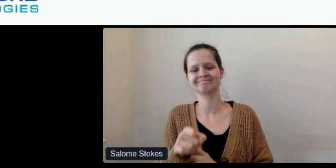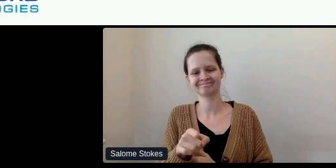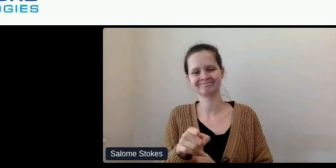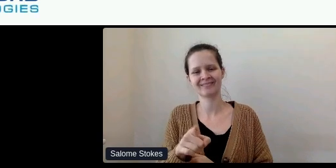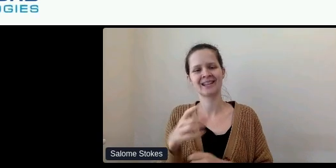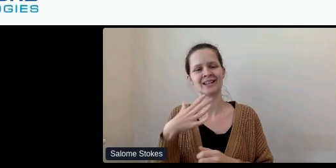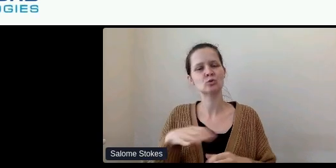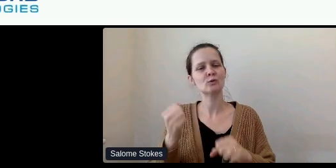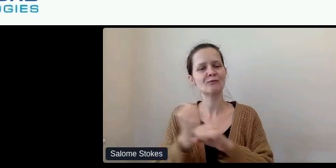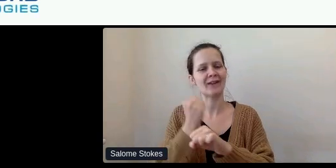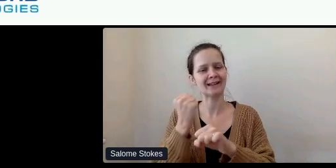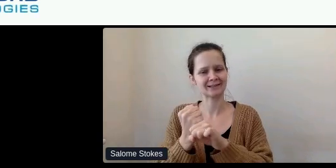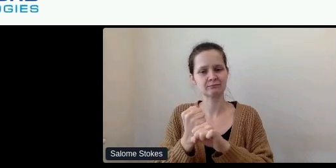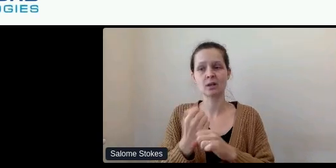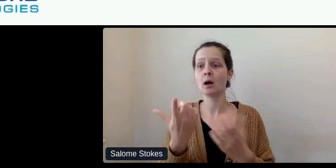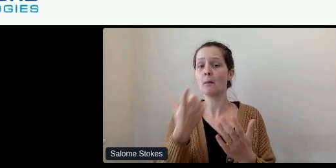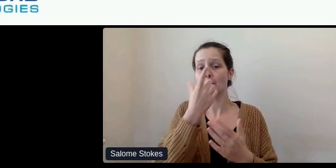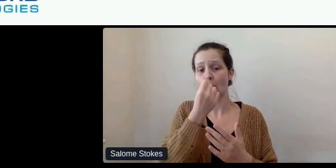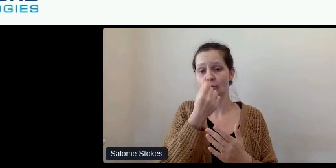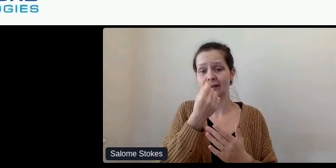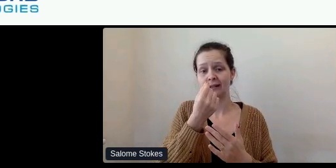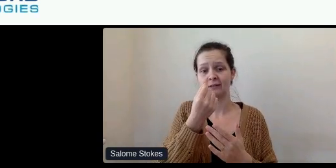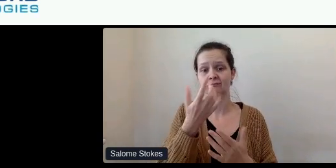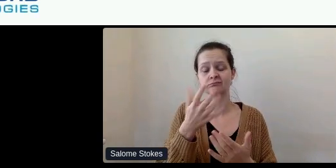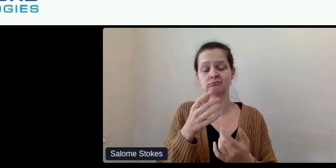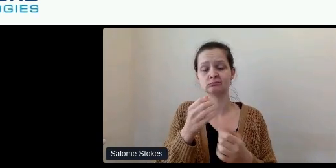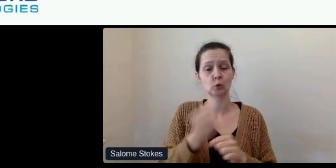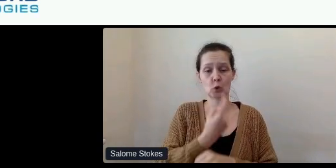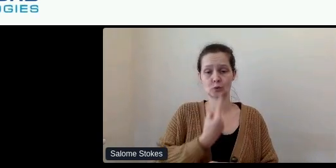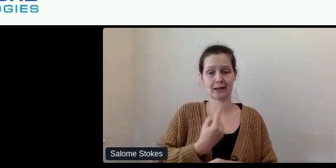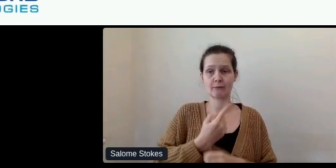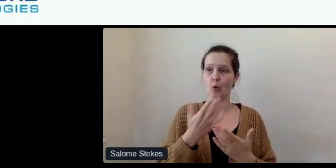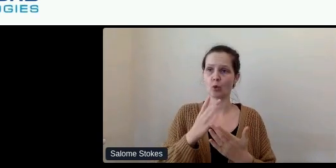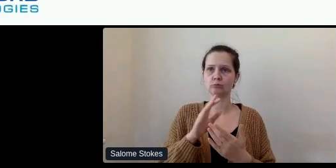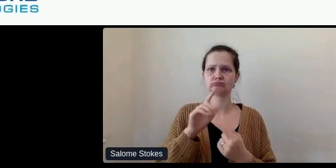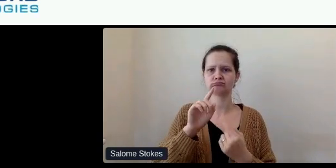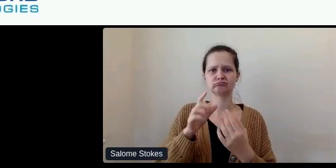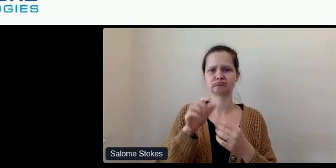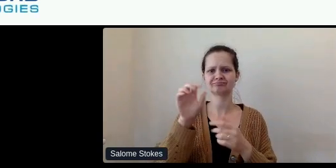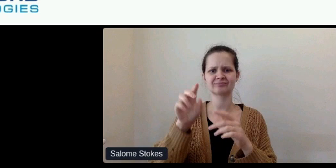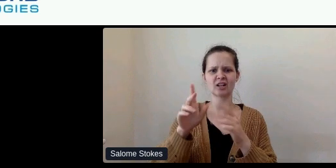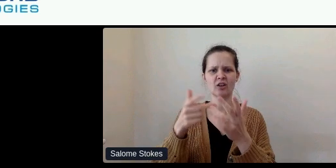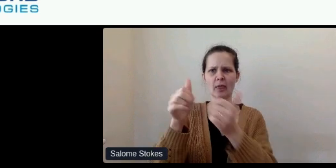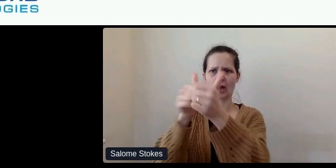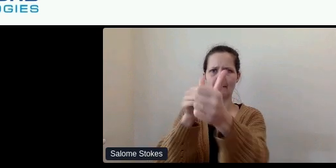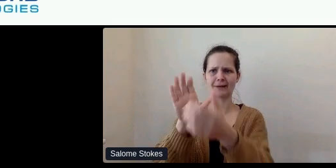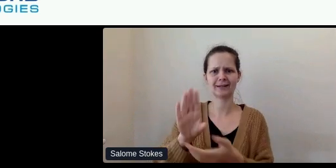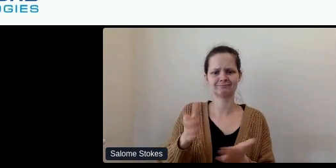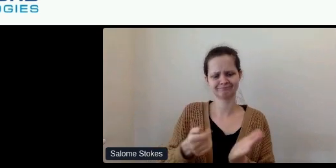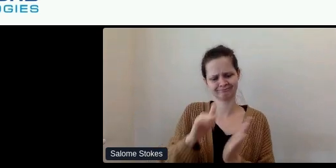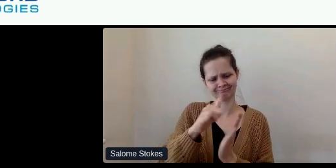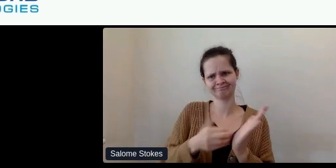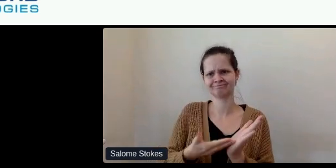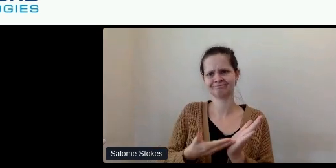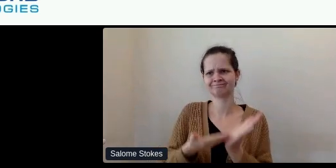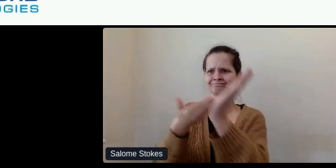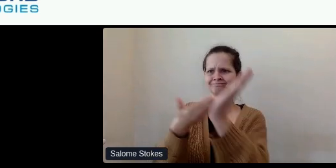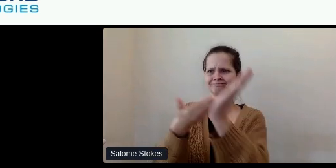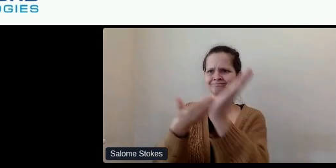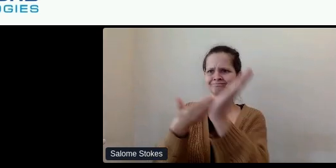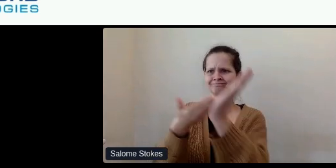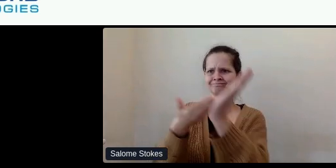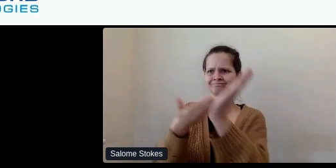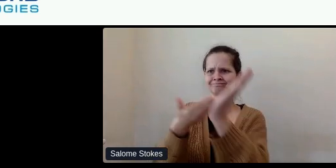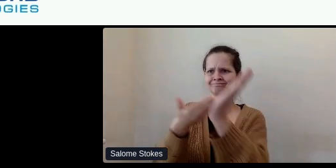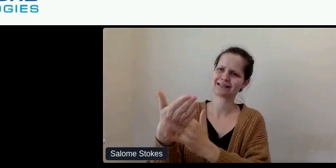to a third-party service. You may have people inside that are doing it, however, as an alternative inside